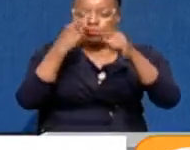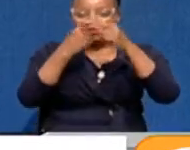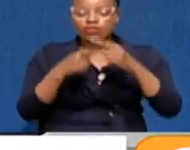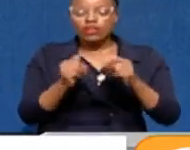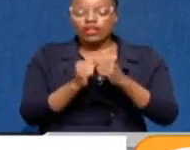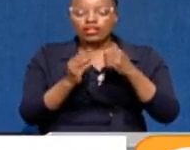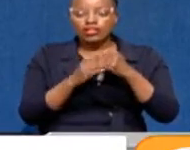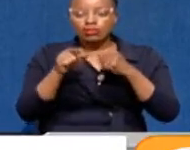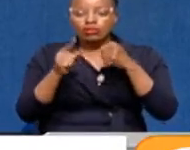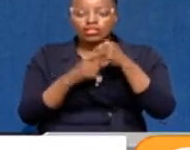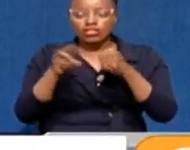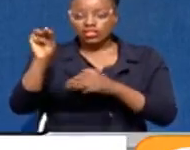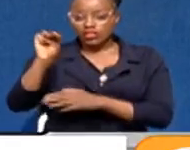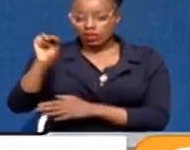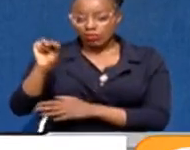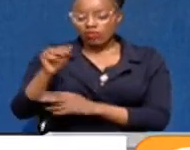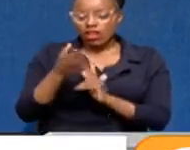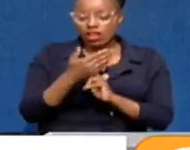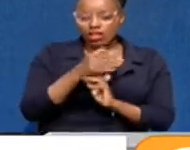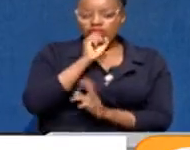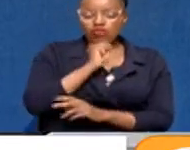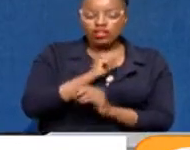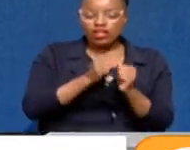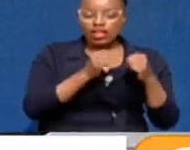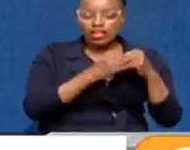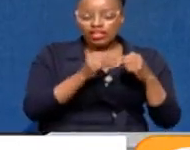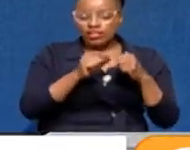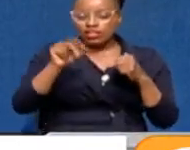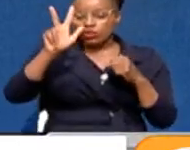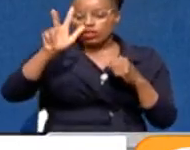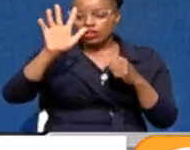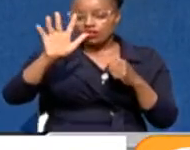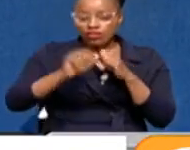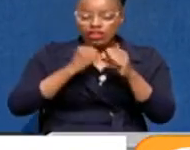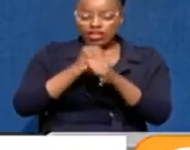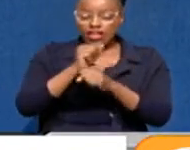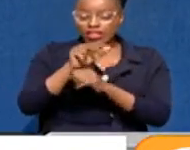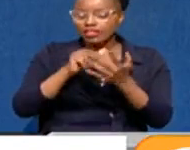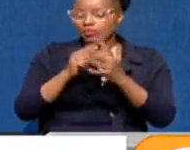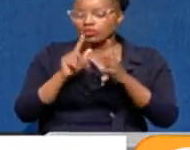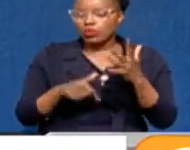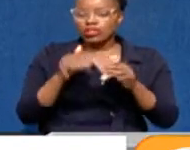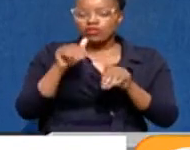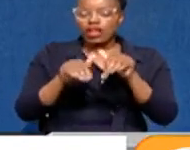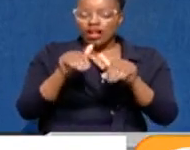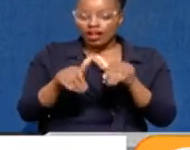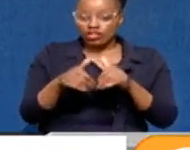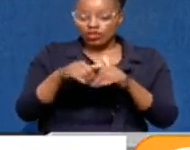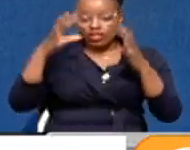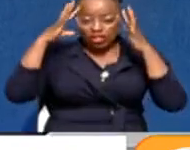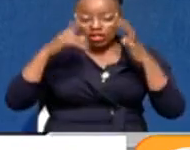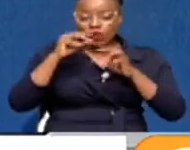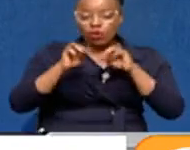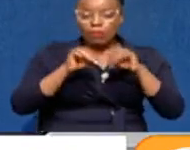total 19.6 million who are between the ages of 18 to 35. This means electoral decisions on